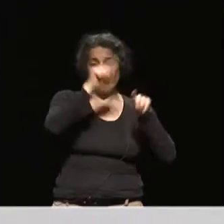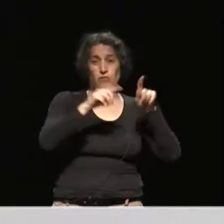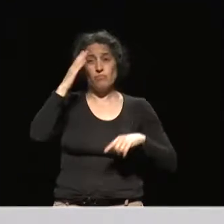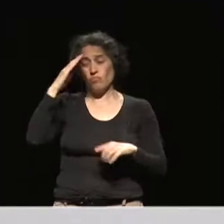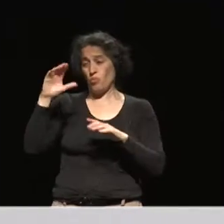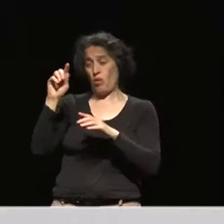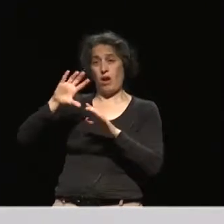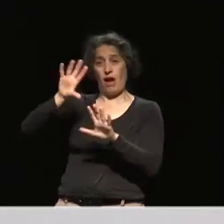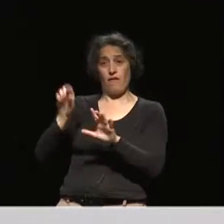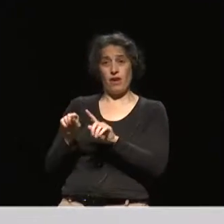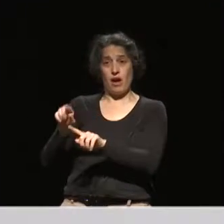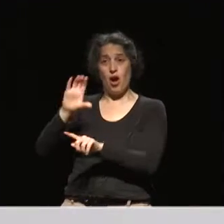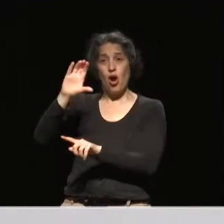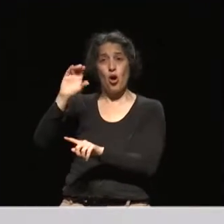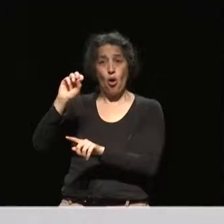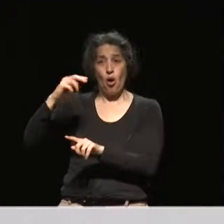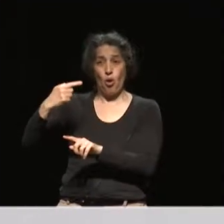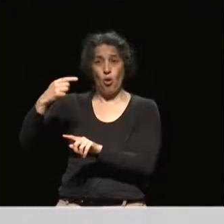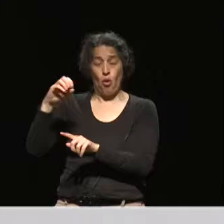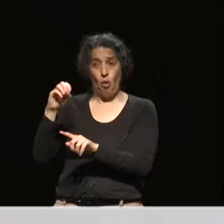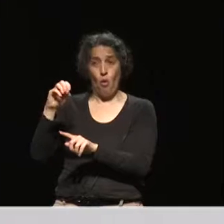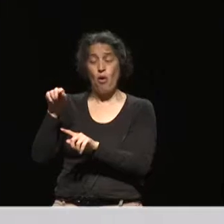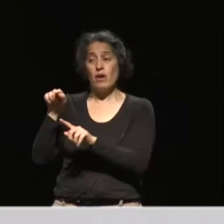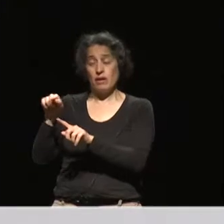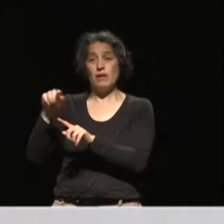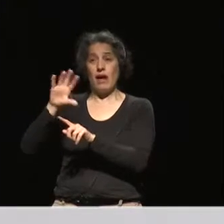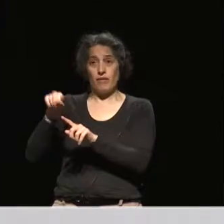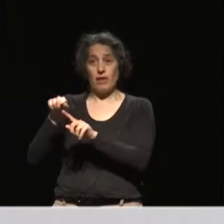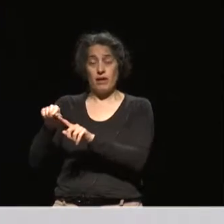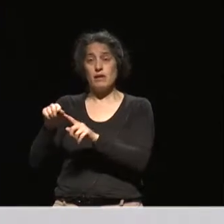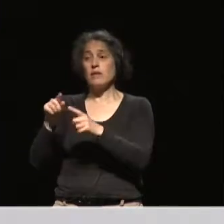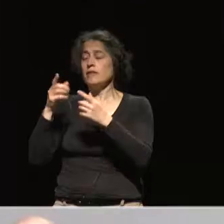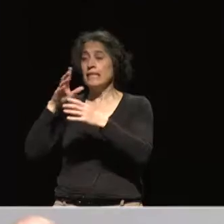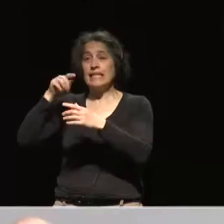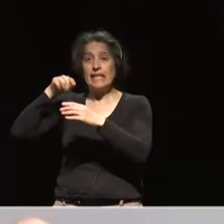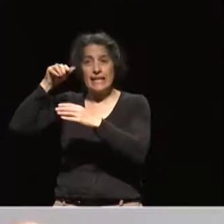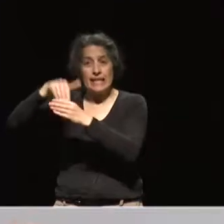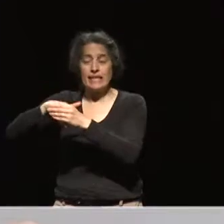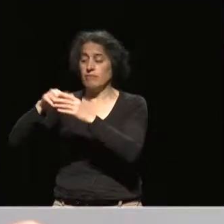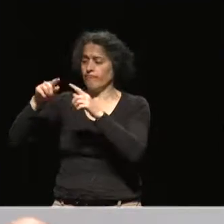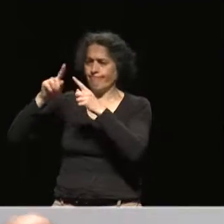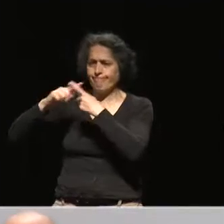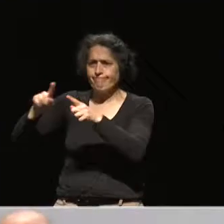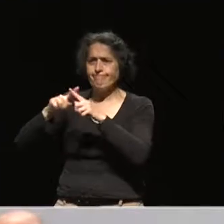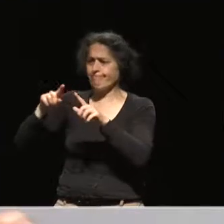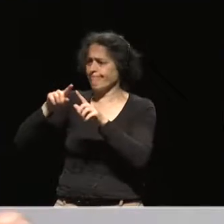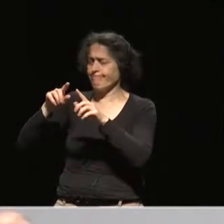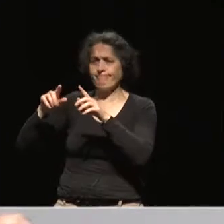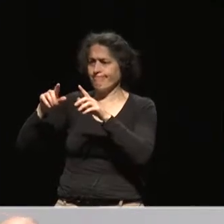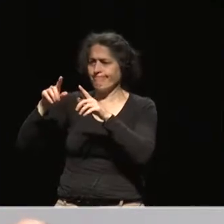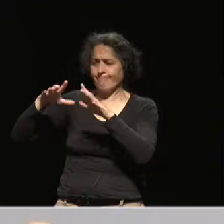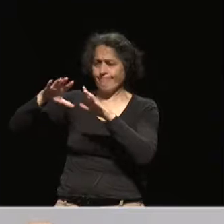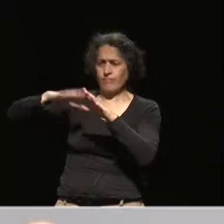state is incapable of being present everywhere. So there's a lack of security. Everything